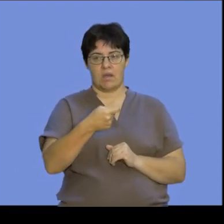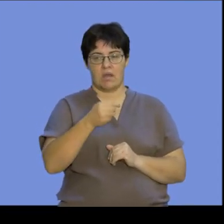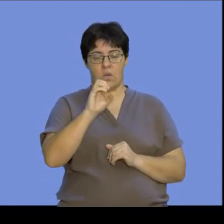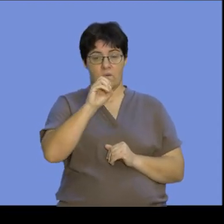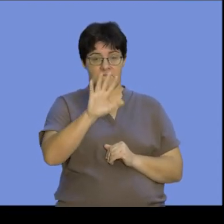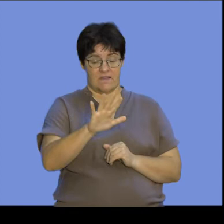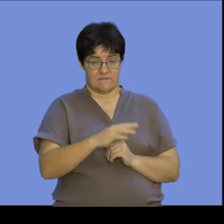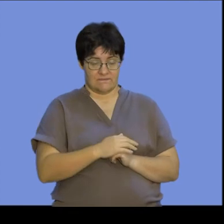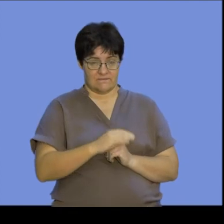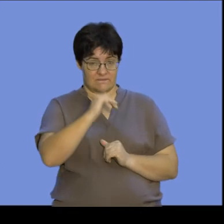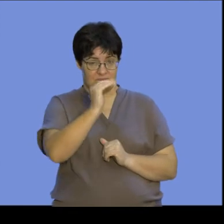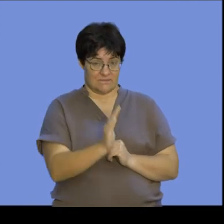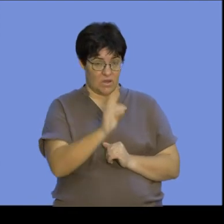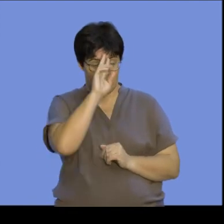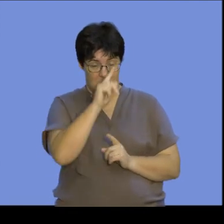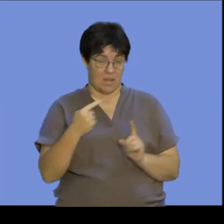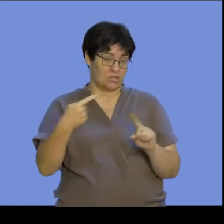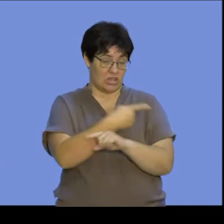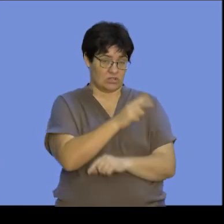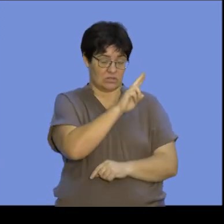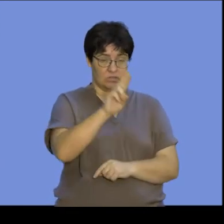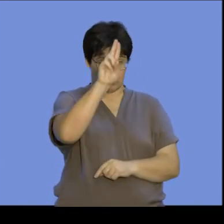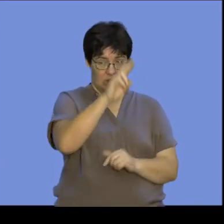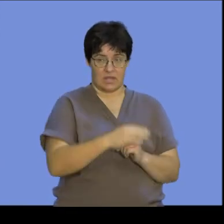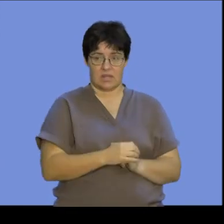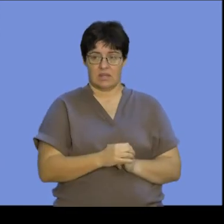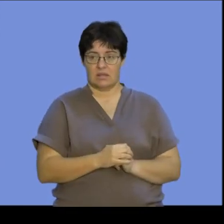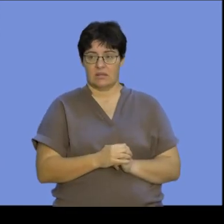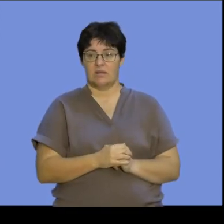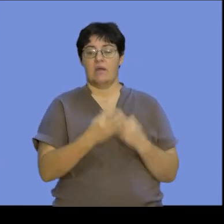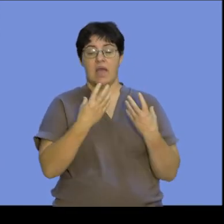2,05. Remember, it changed direction. Then we have a half,